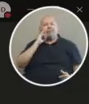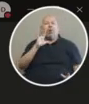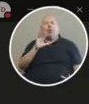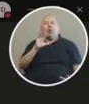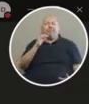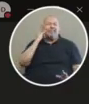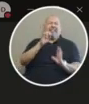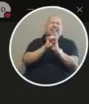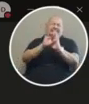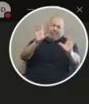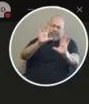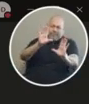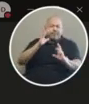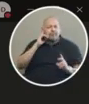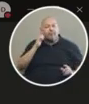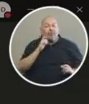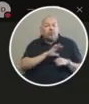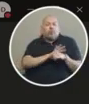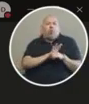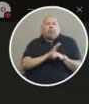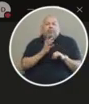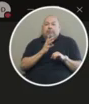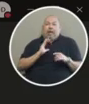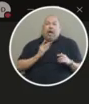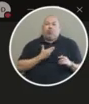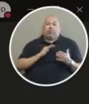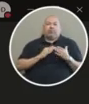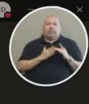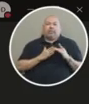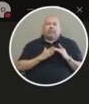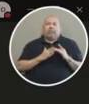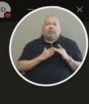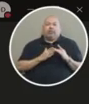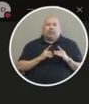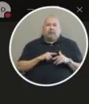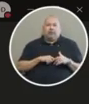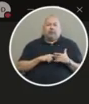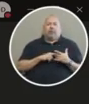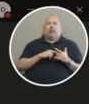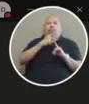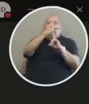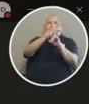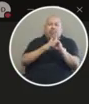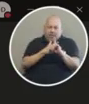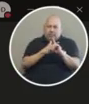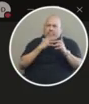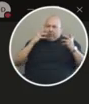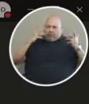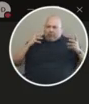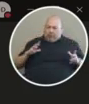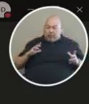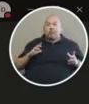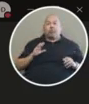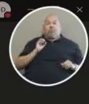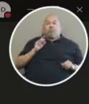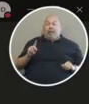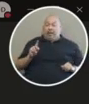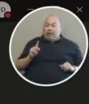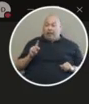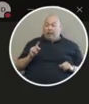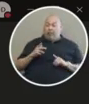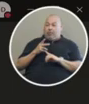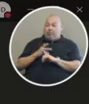days. Let's just say that for the sake of argument. And then that 90 days and then ramping back up, it's no different than if we close